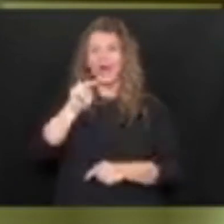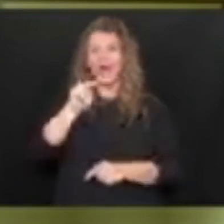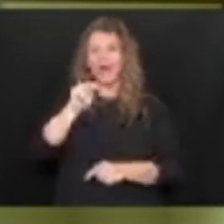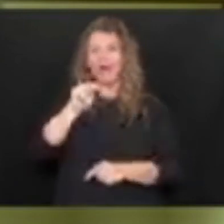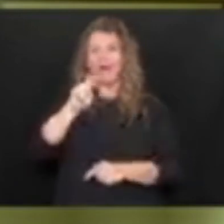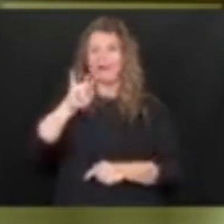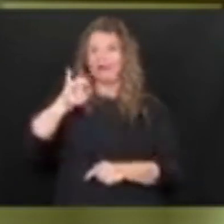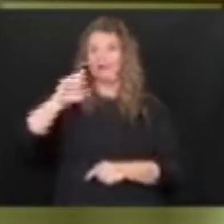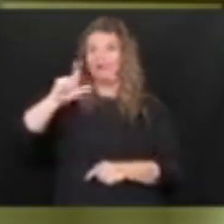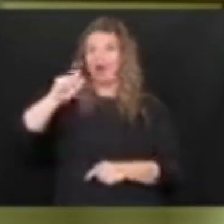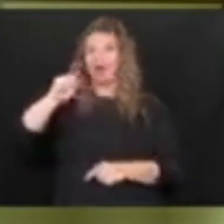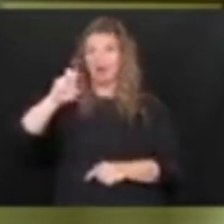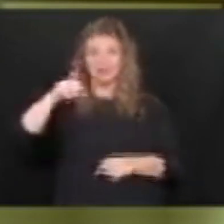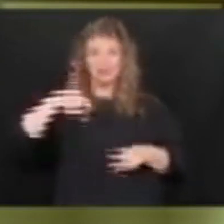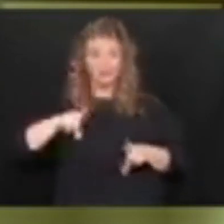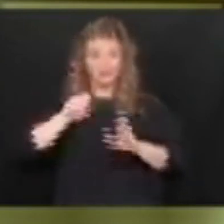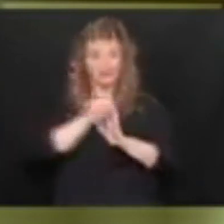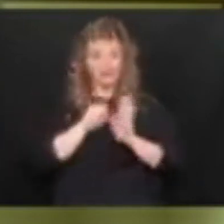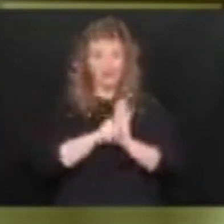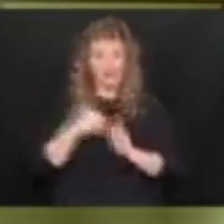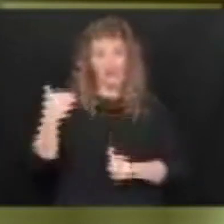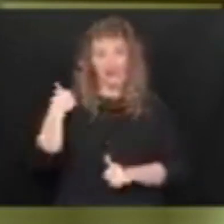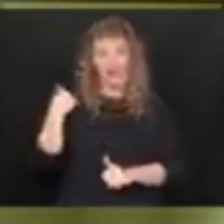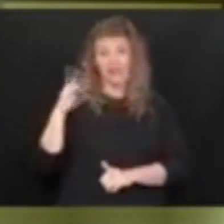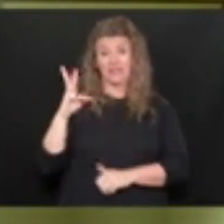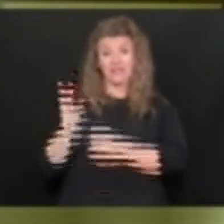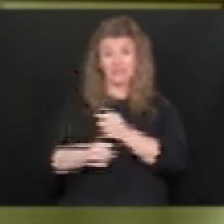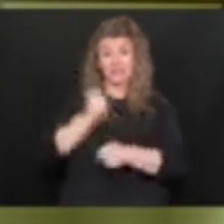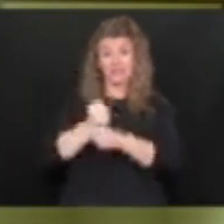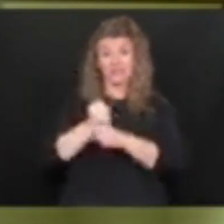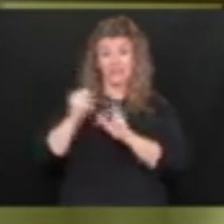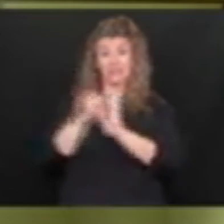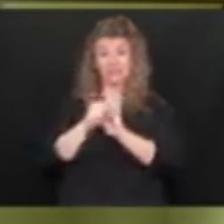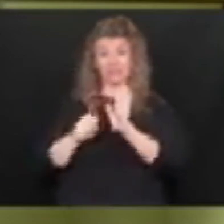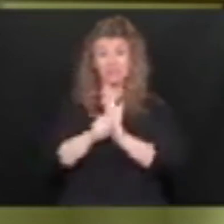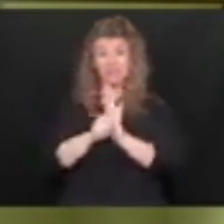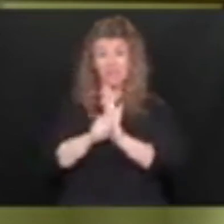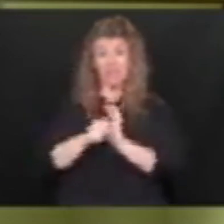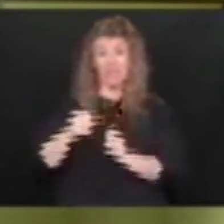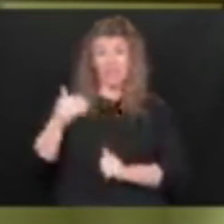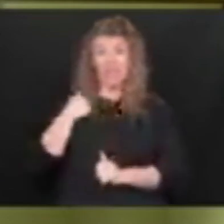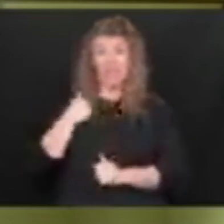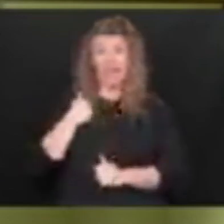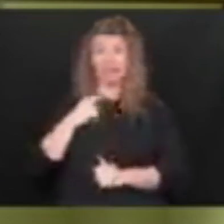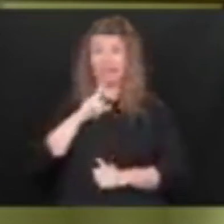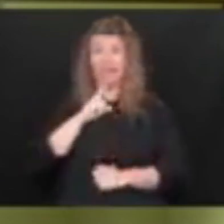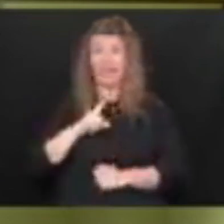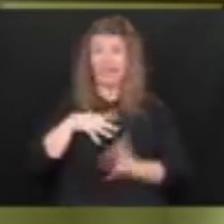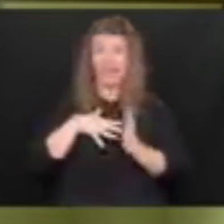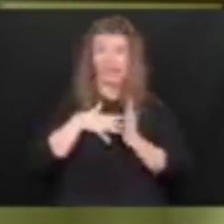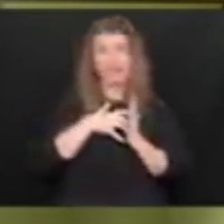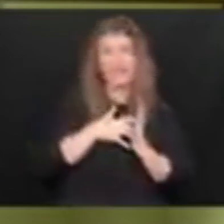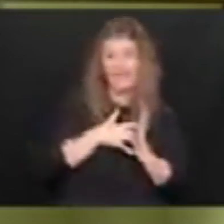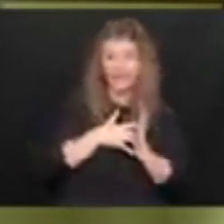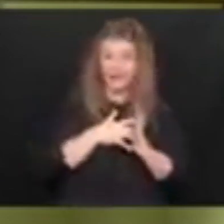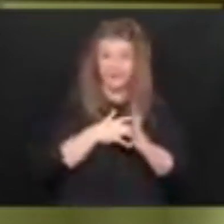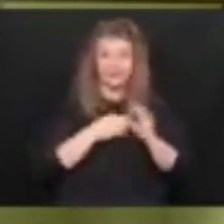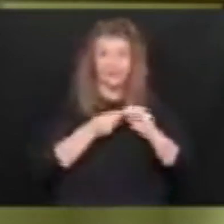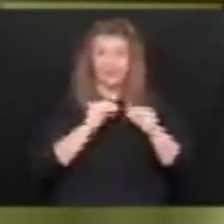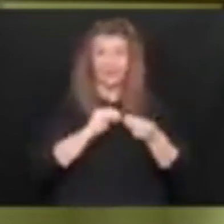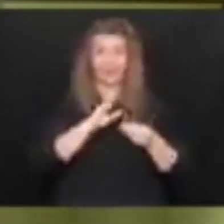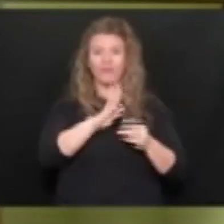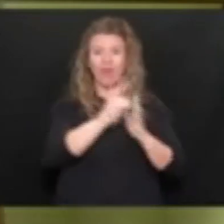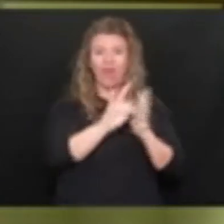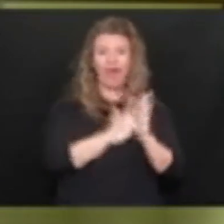state, over the past 6 years, the state has either repealed or weakened a number of gun safety